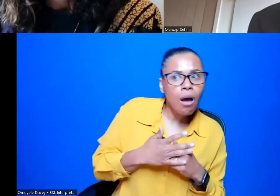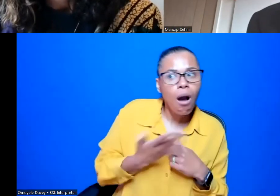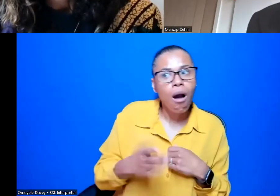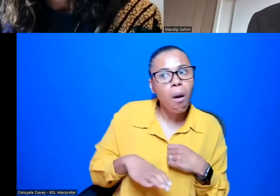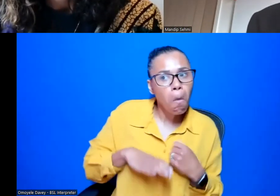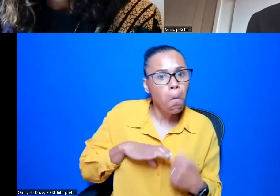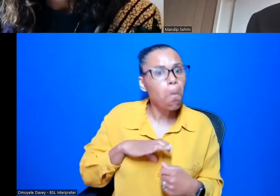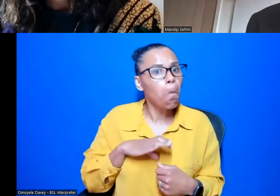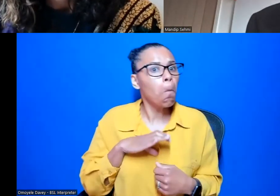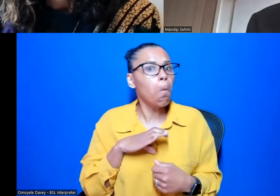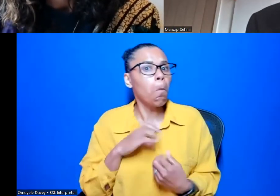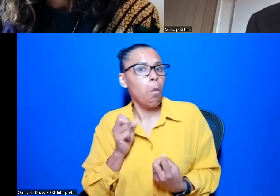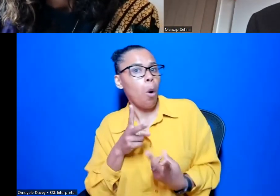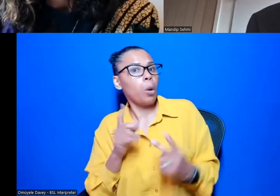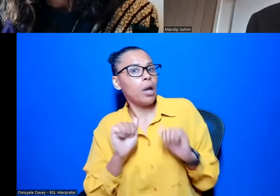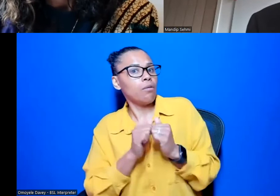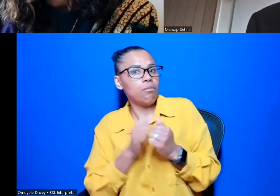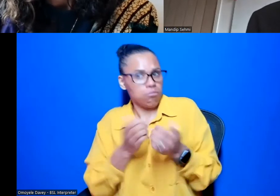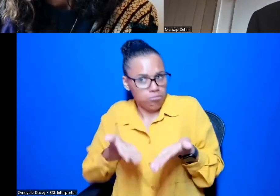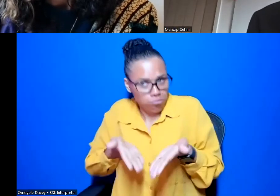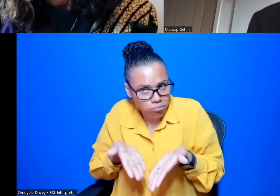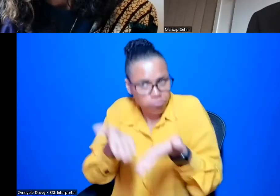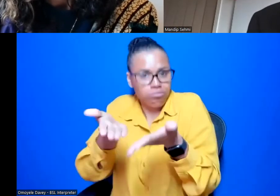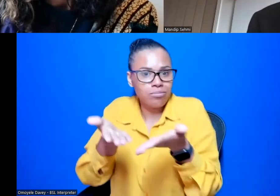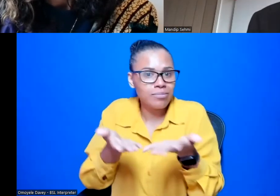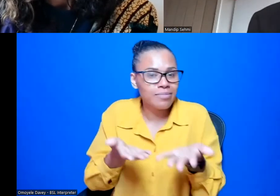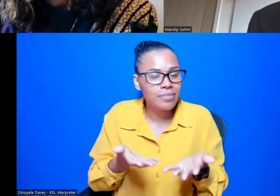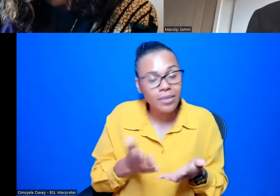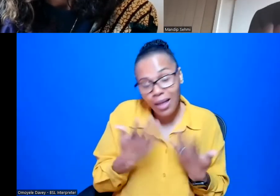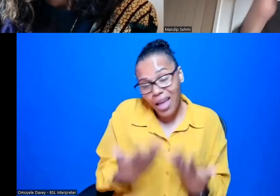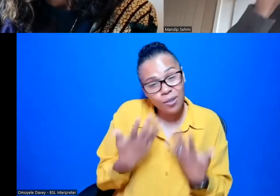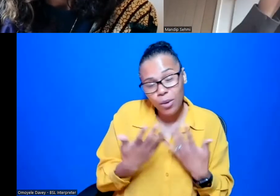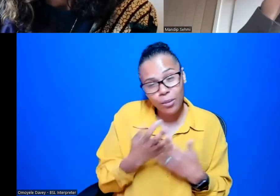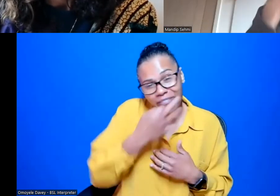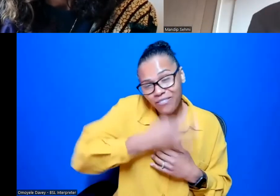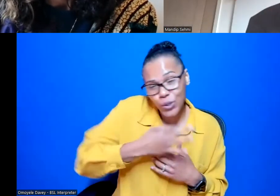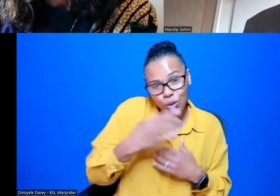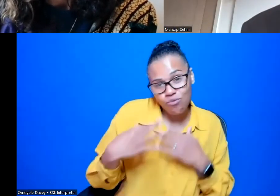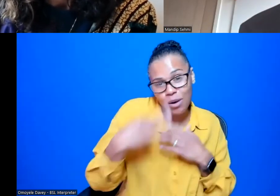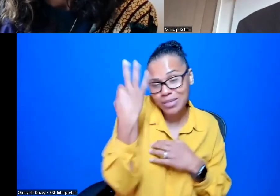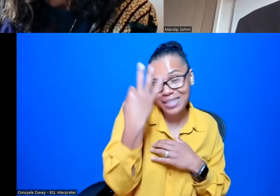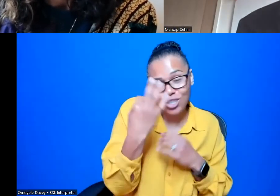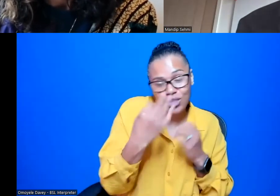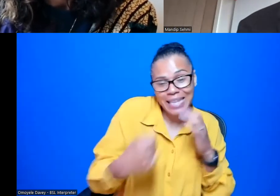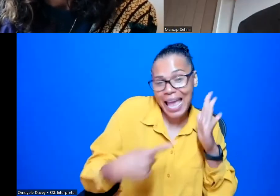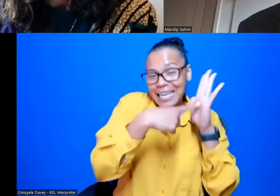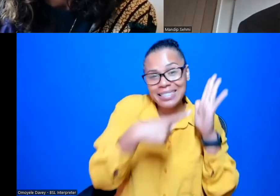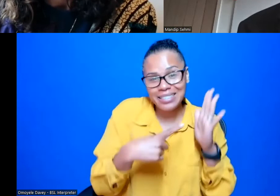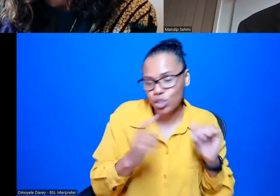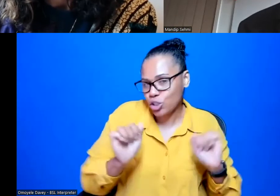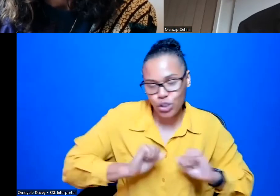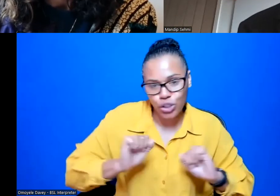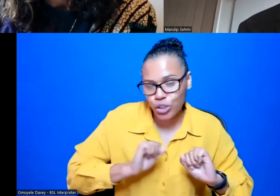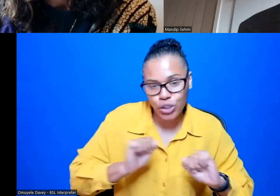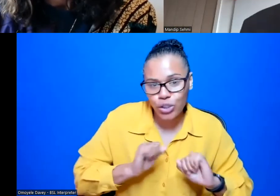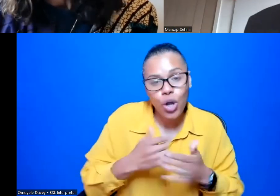sport. We have that problem at the moment that there's not a lot of representation at elite level with South Asians. So many